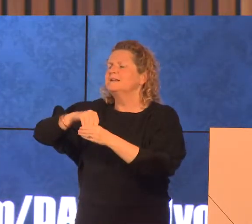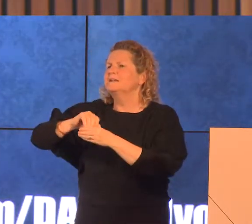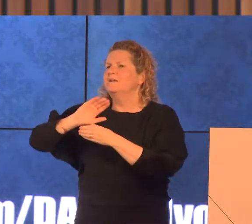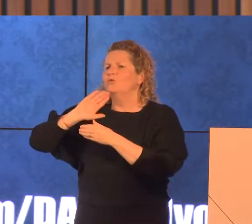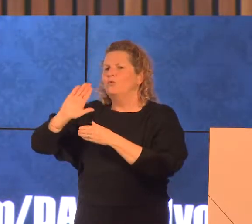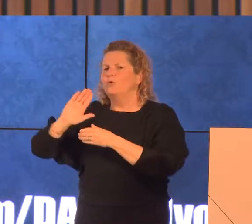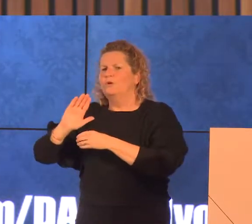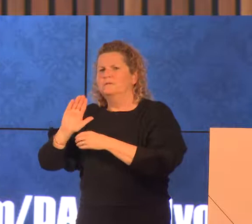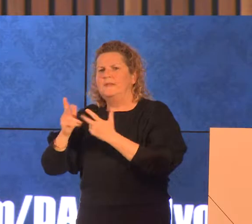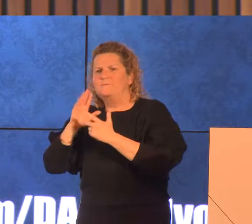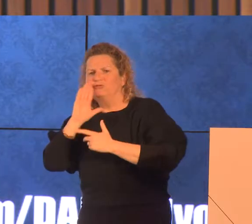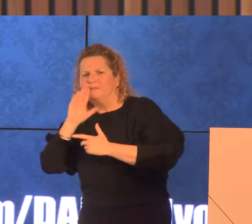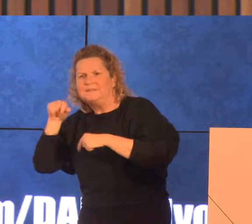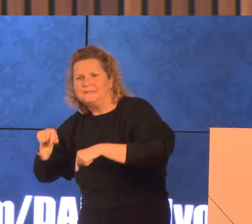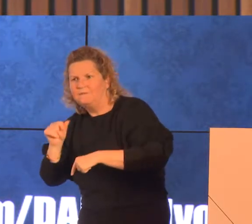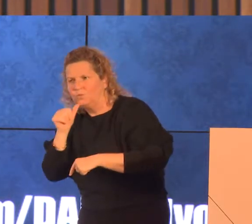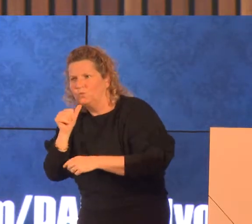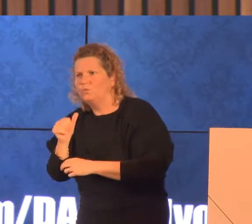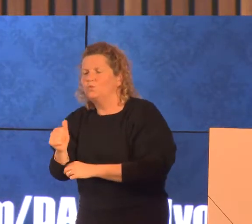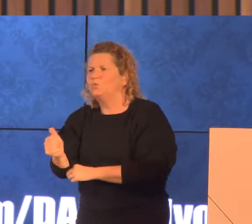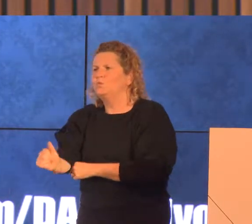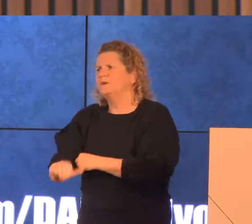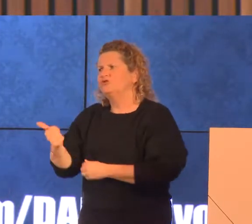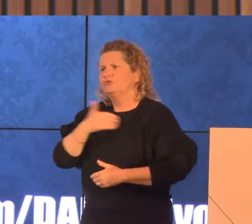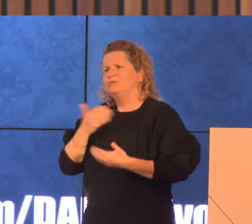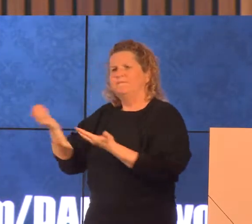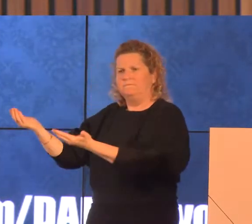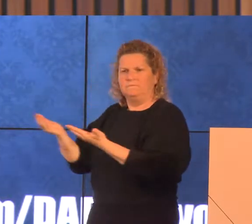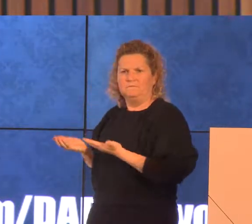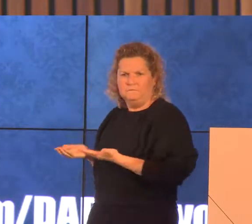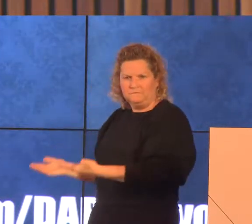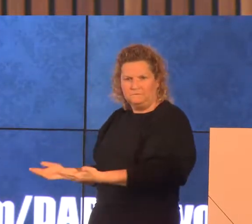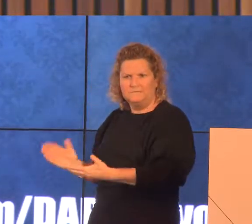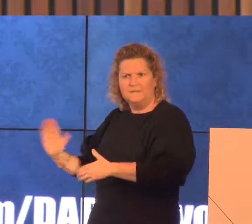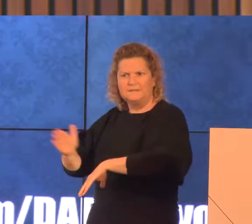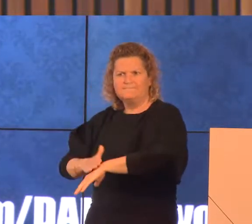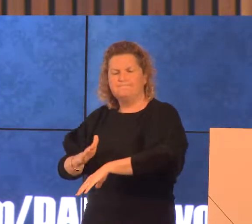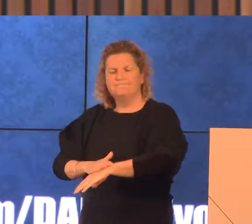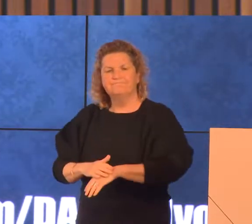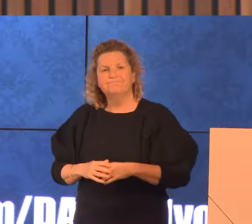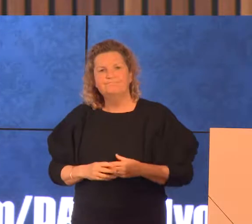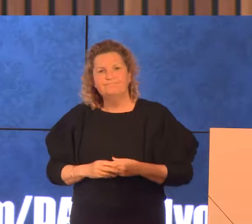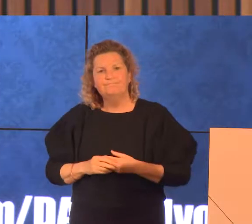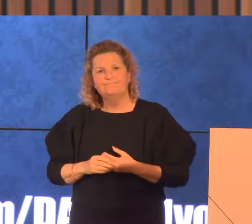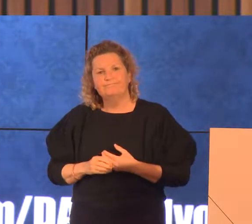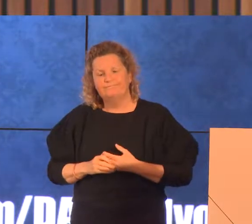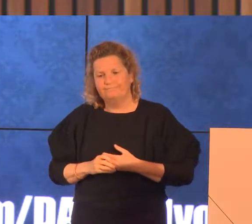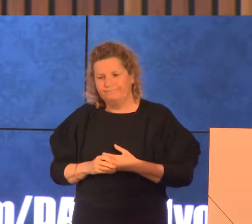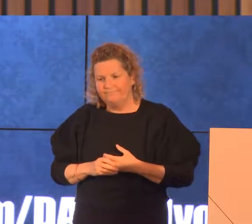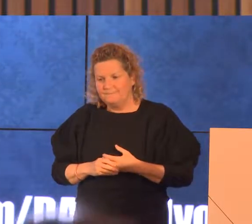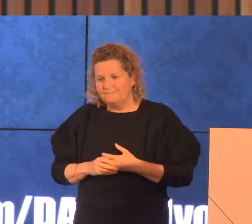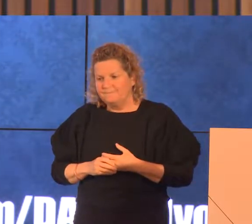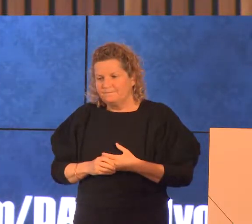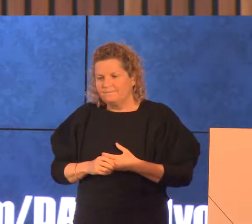fellow colleagues in the sector that have generously given their time to be here today. I just want to draw